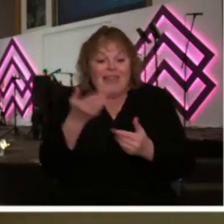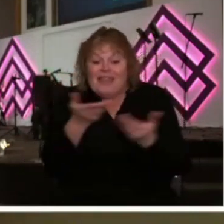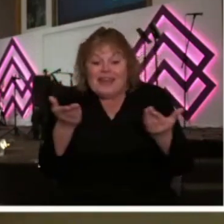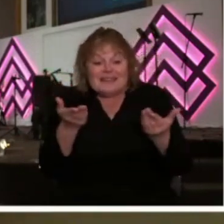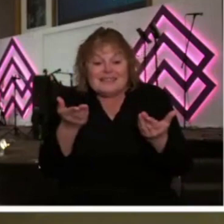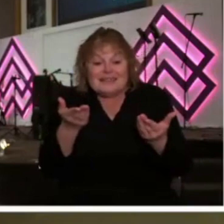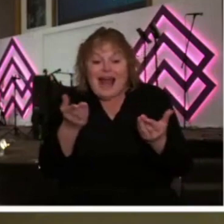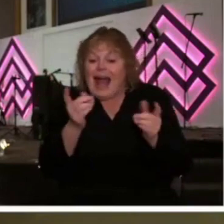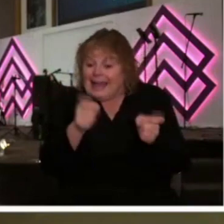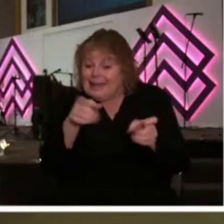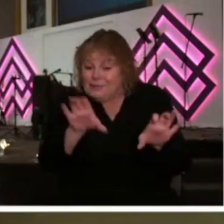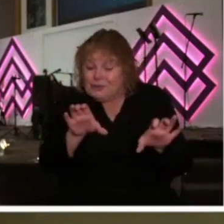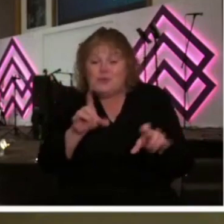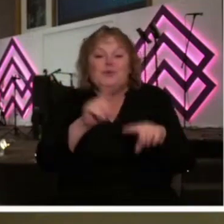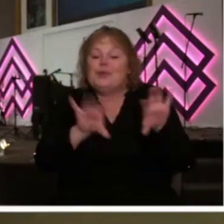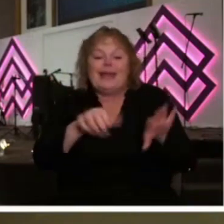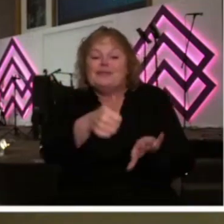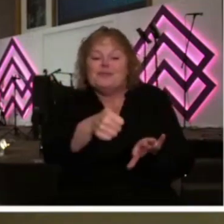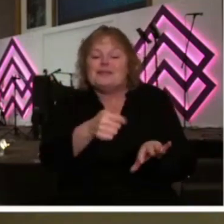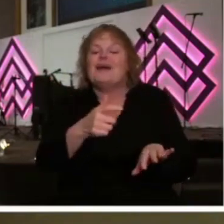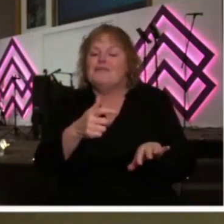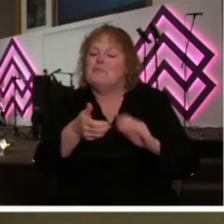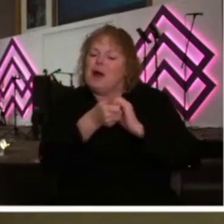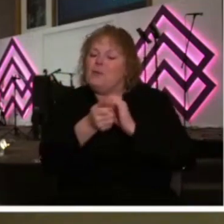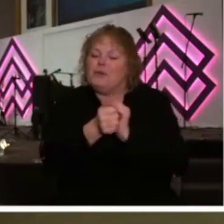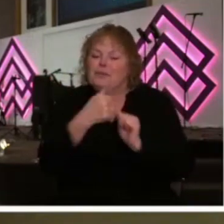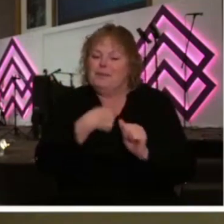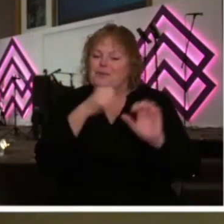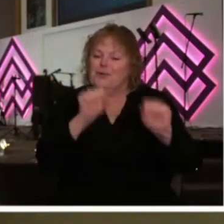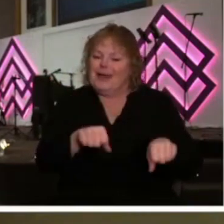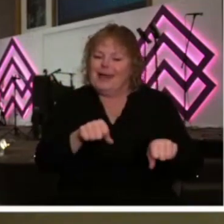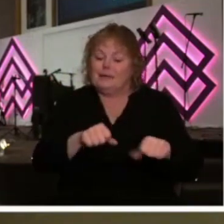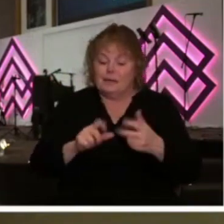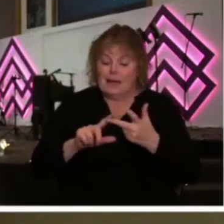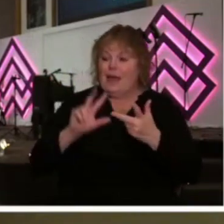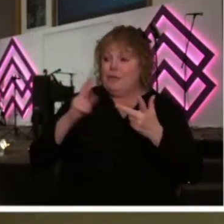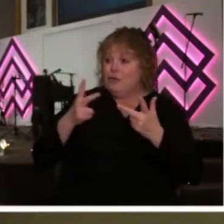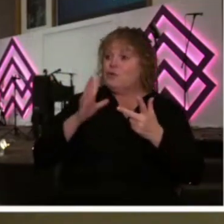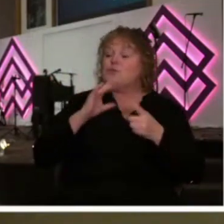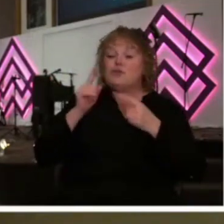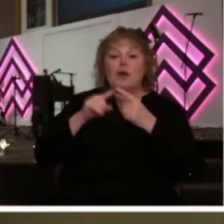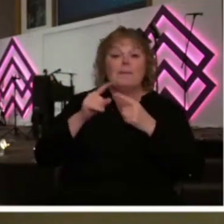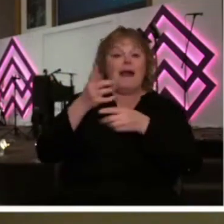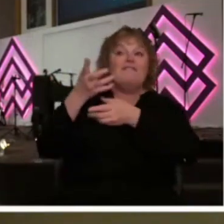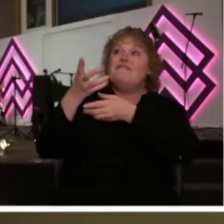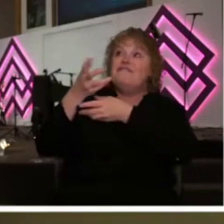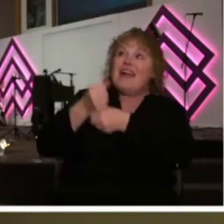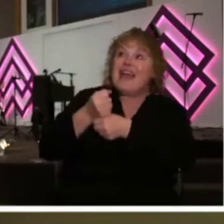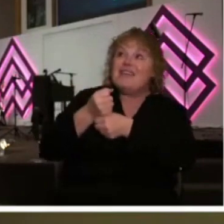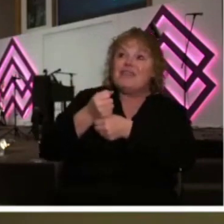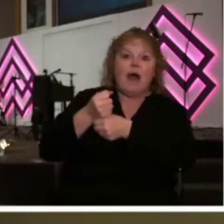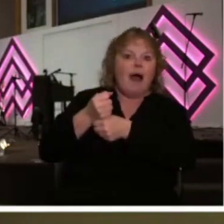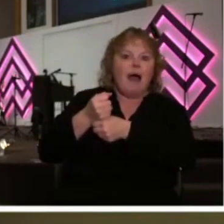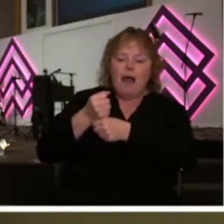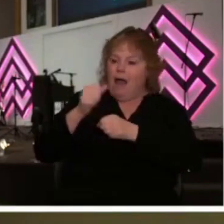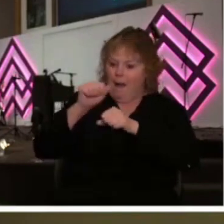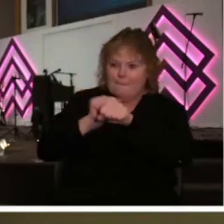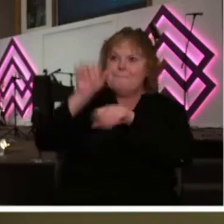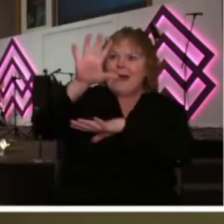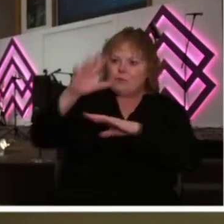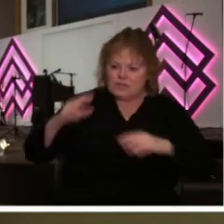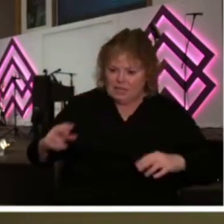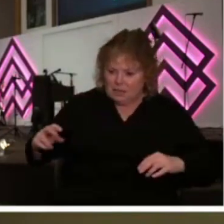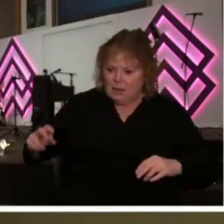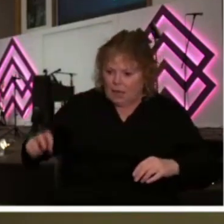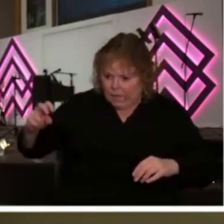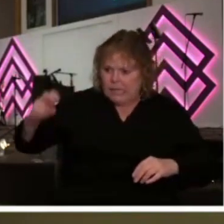on your own. The third week we talked about the climb of faith, climbing up a mountain, sometimes climbing up a mountain, not knowing